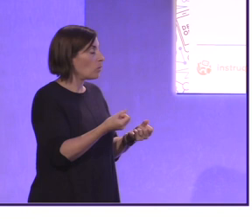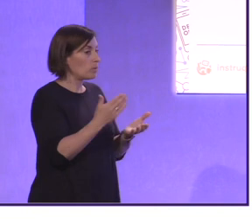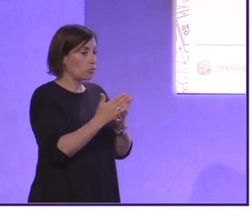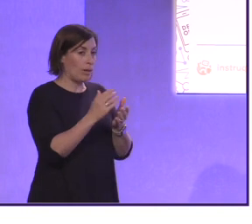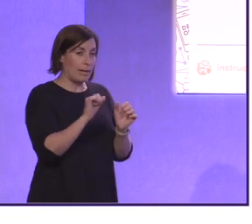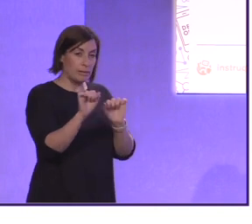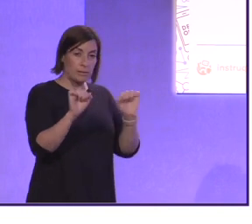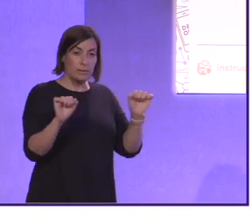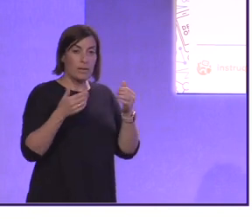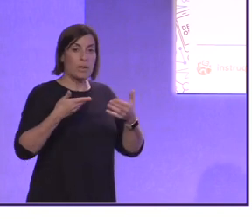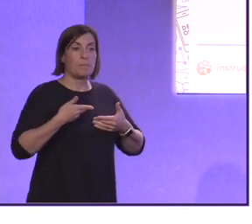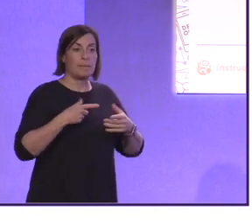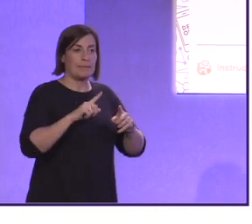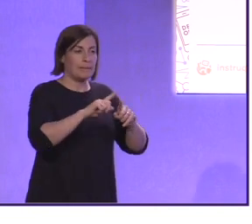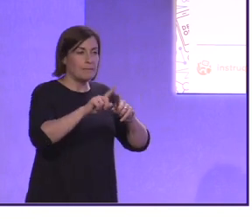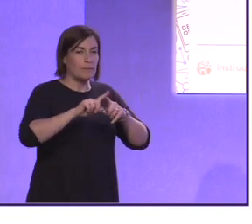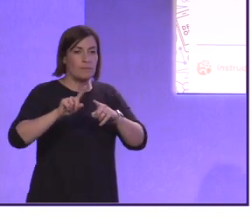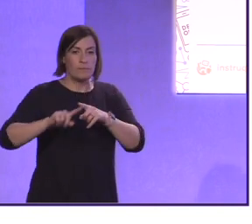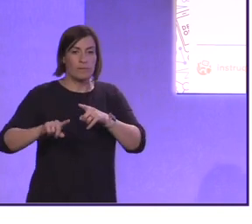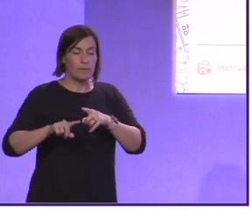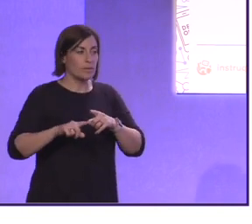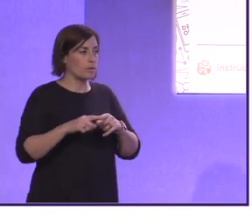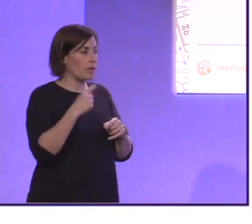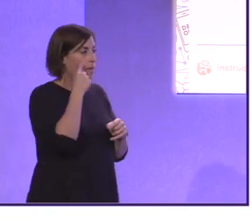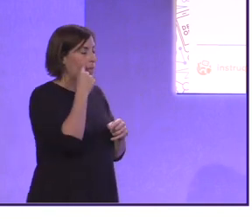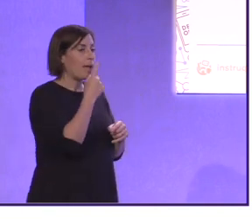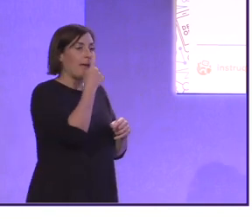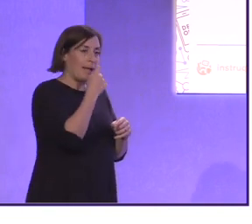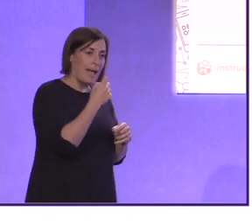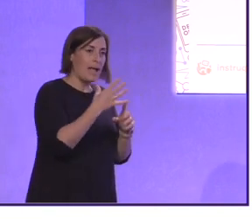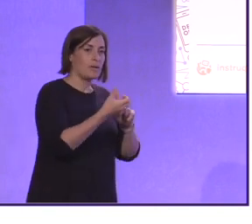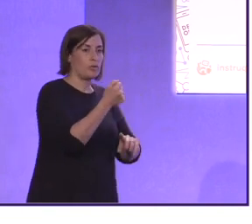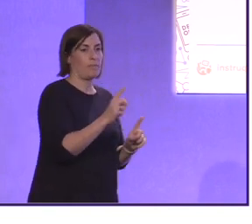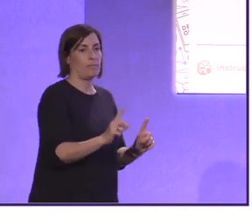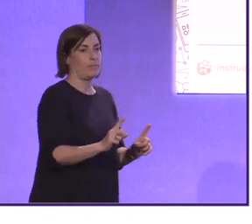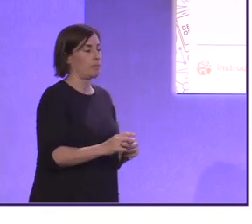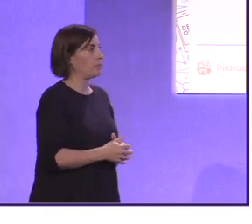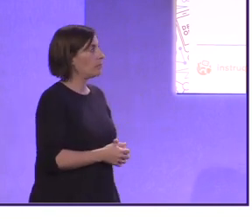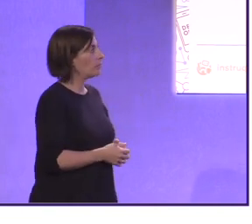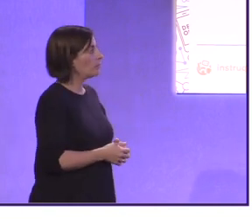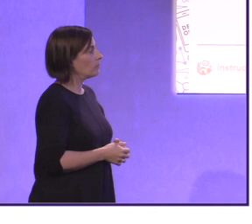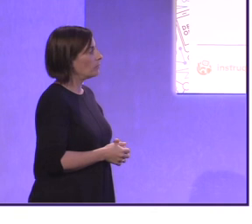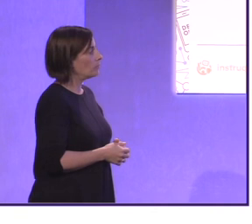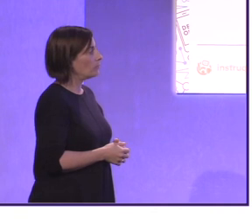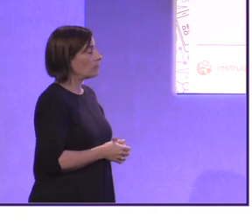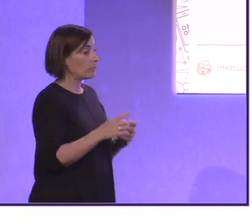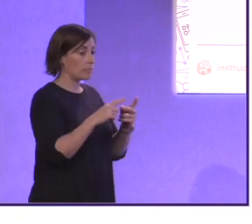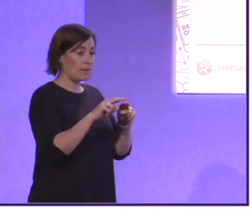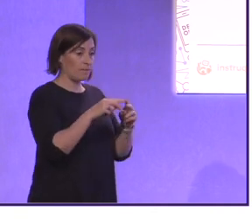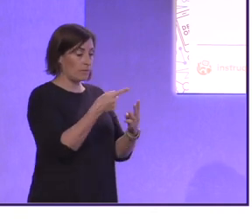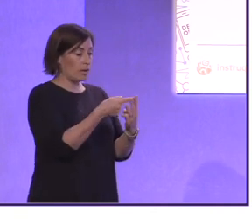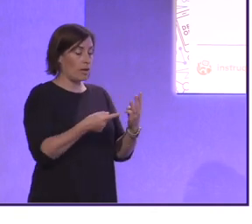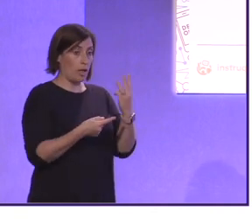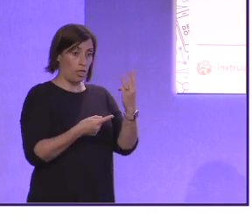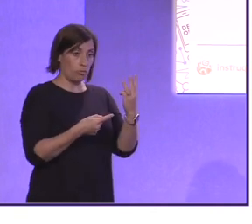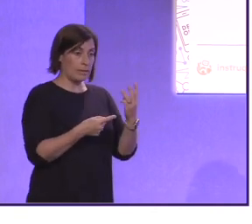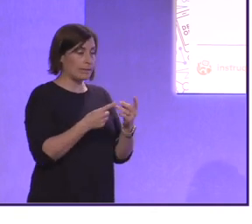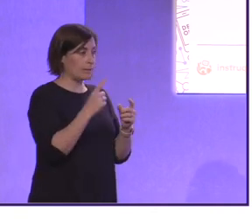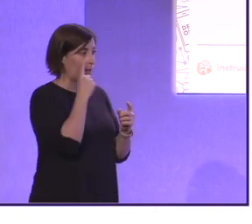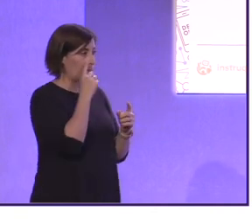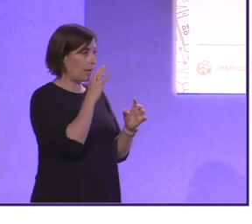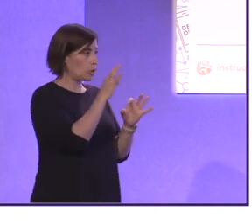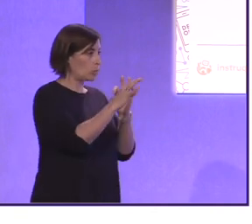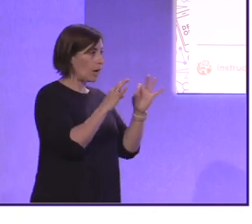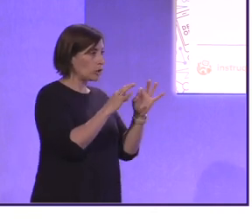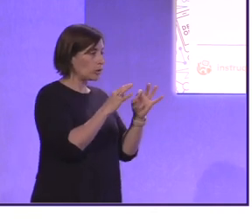it, and what can we actually do? And if we actually focus on these three different areas and we answer these questions, then we end up coming up with something that's